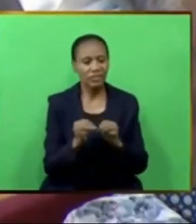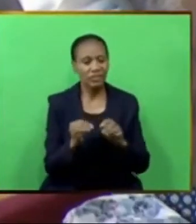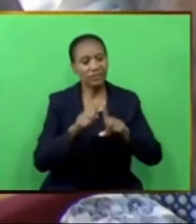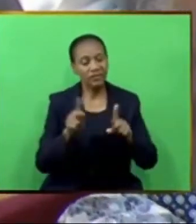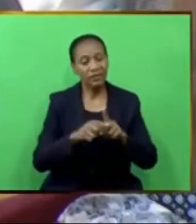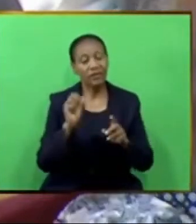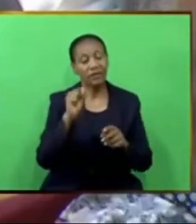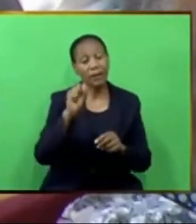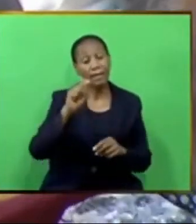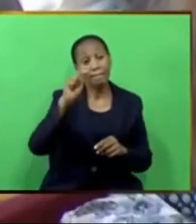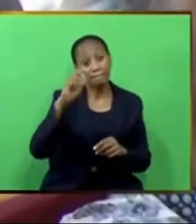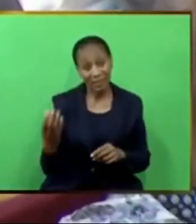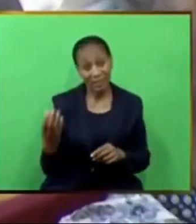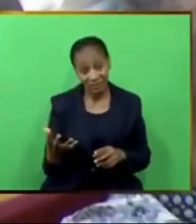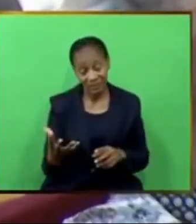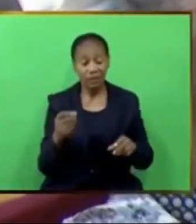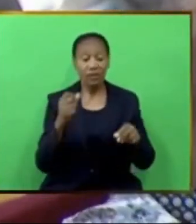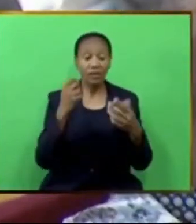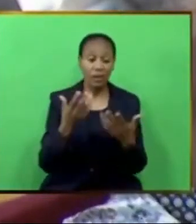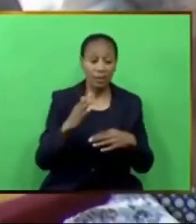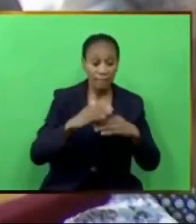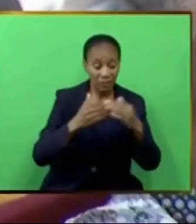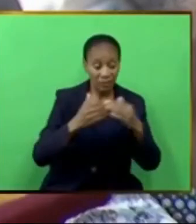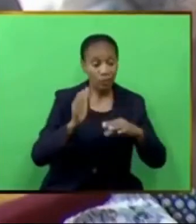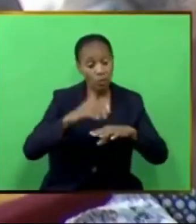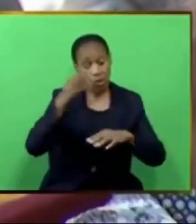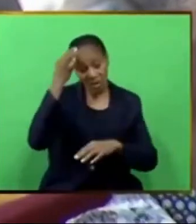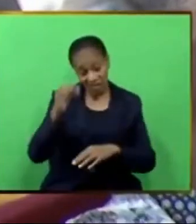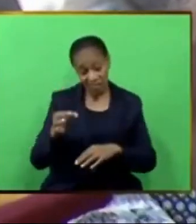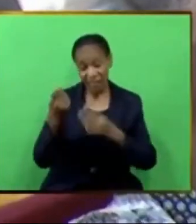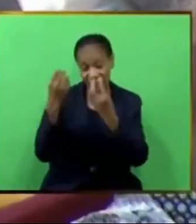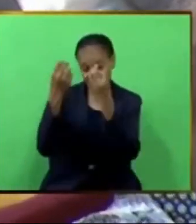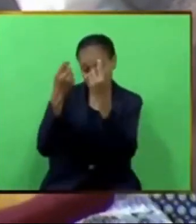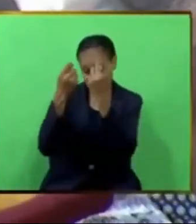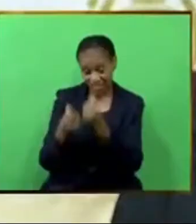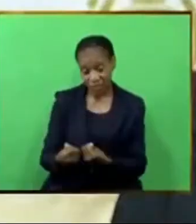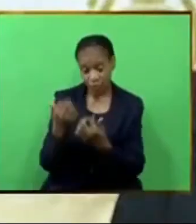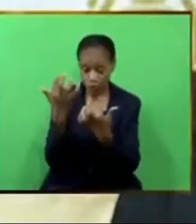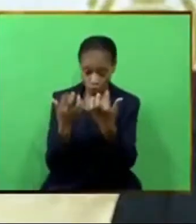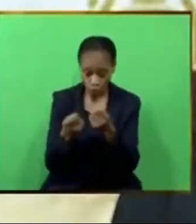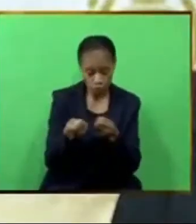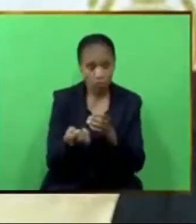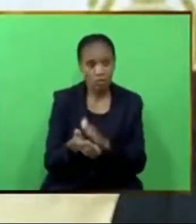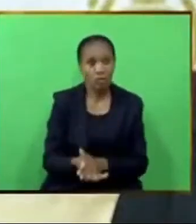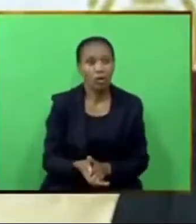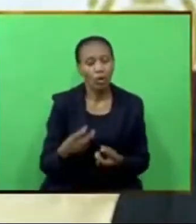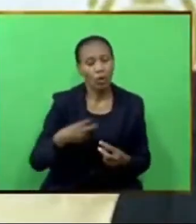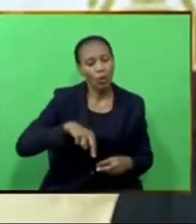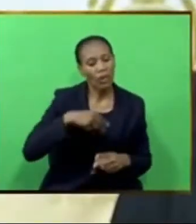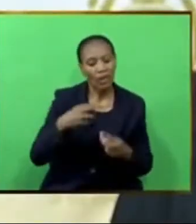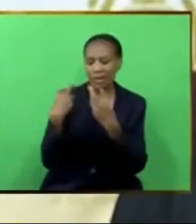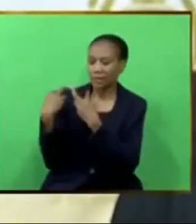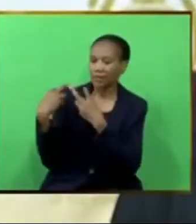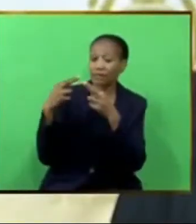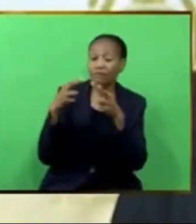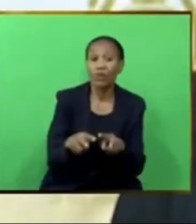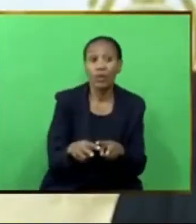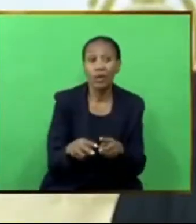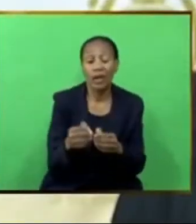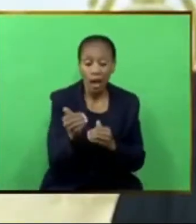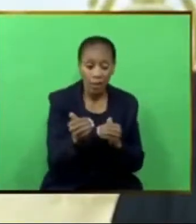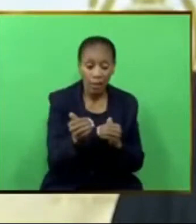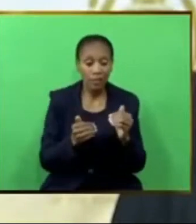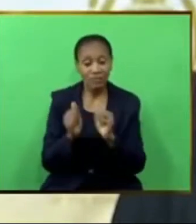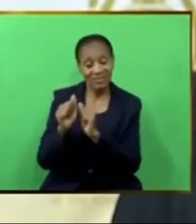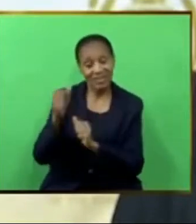bids, and strengthening the governance of fiscal risk. We are reviewing institutional arrangements and governance